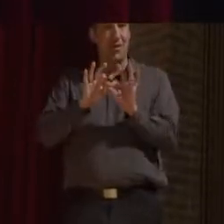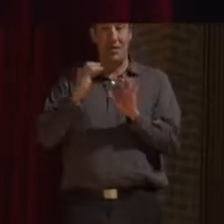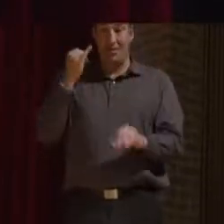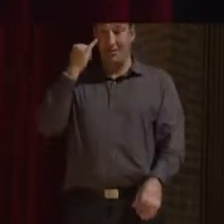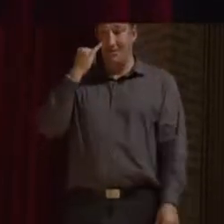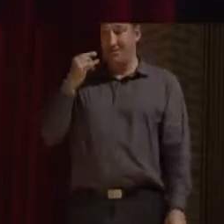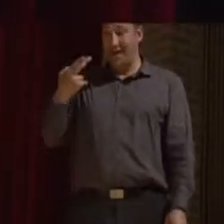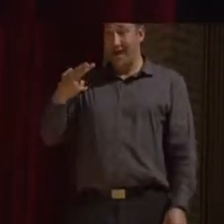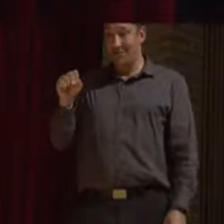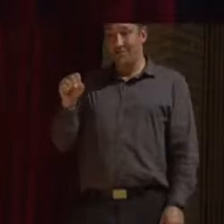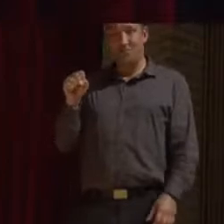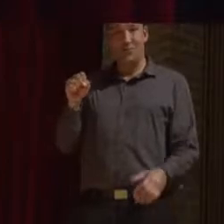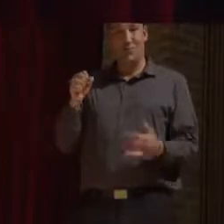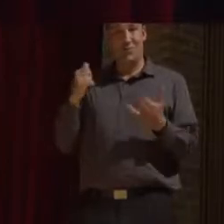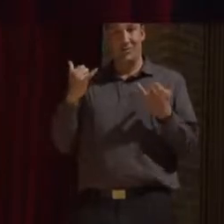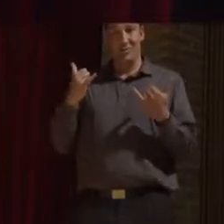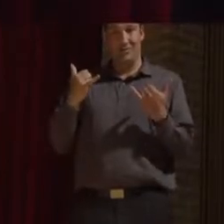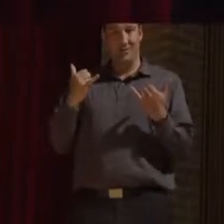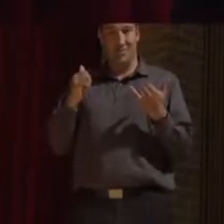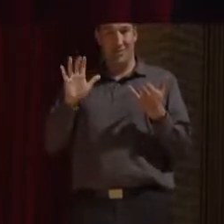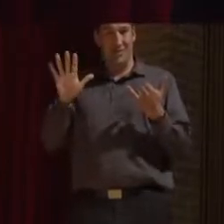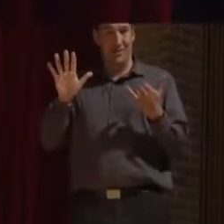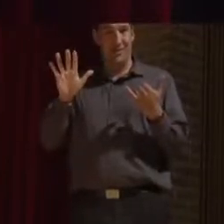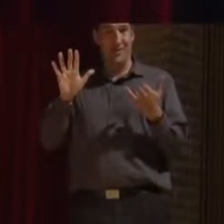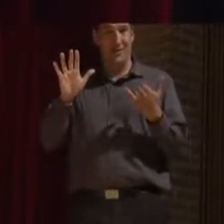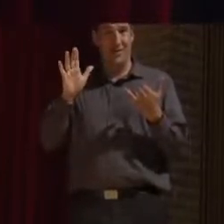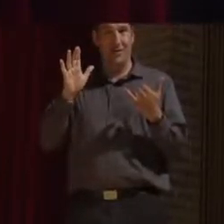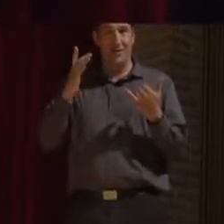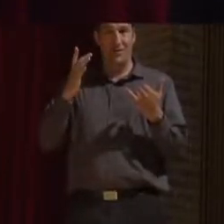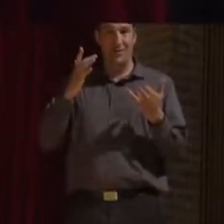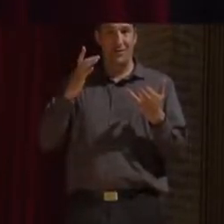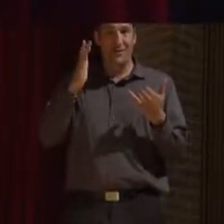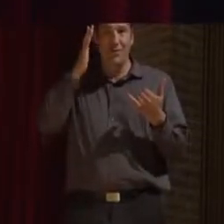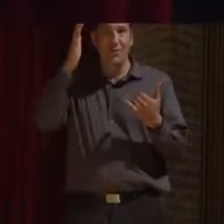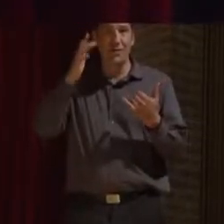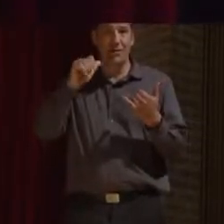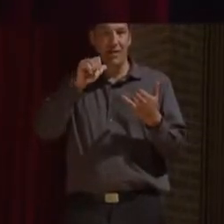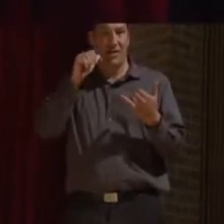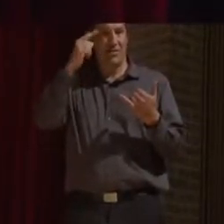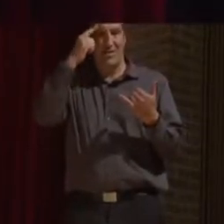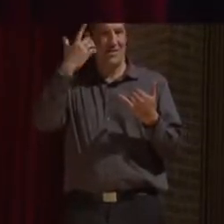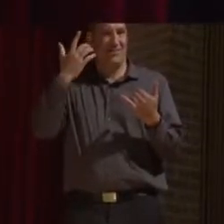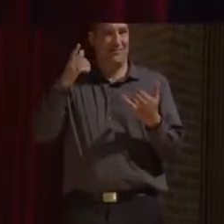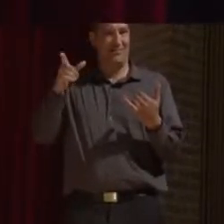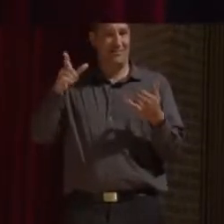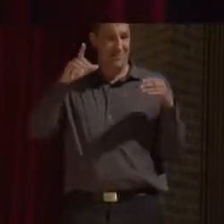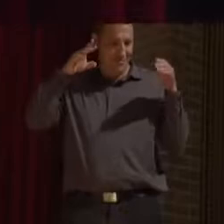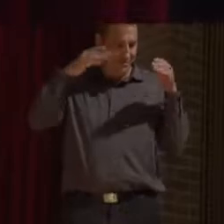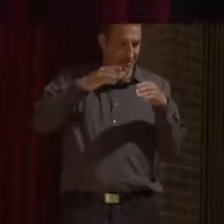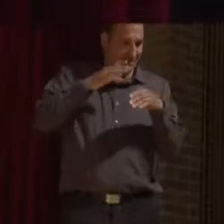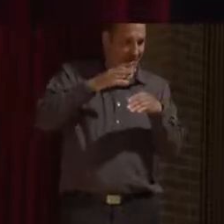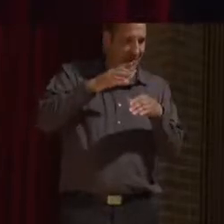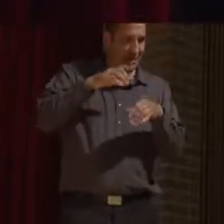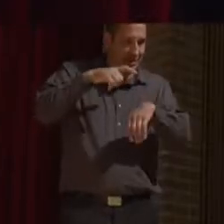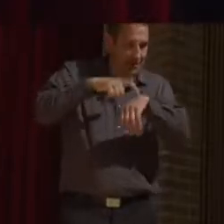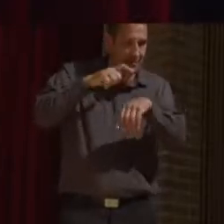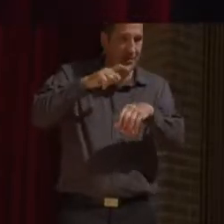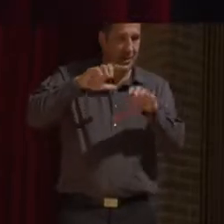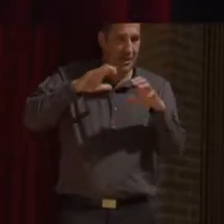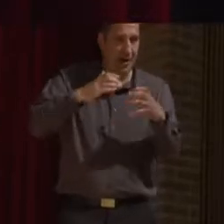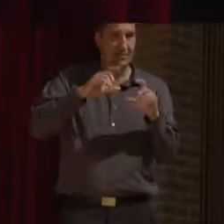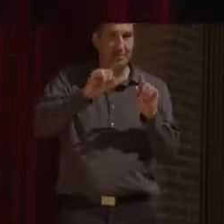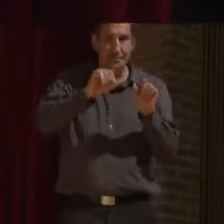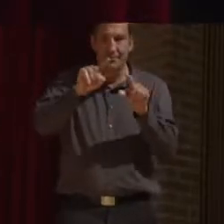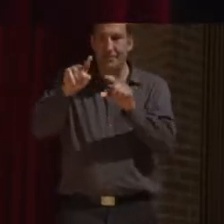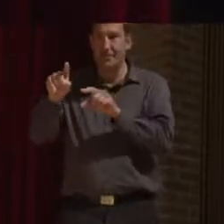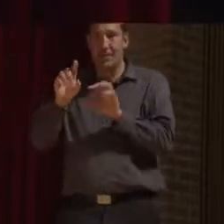school, their job and their focus is very narrow on, getting to each class on time and getting the grades for this. But then what